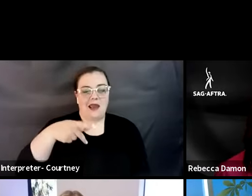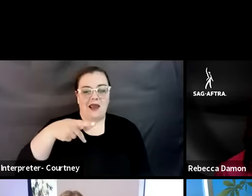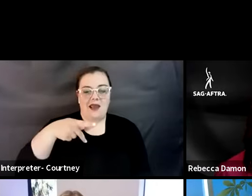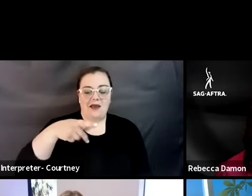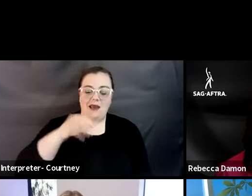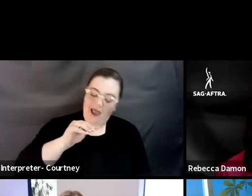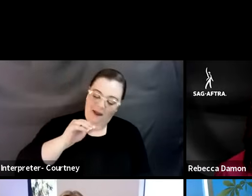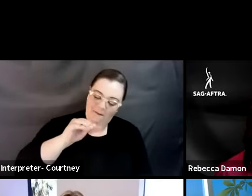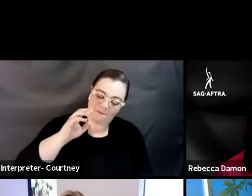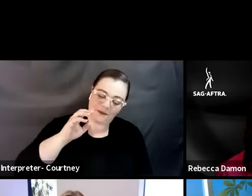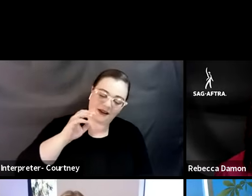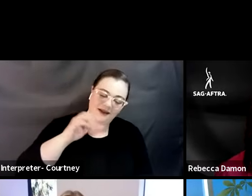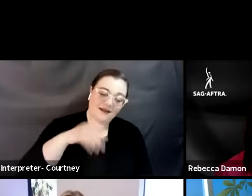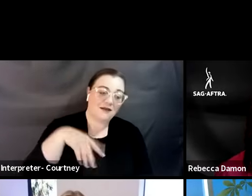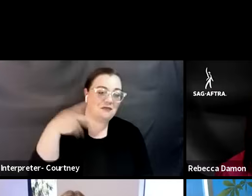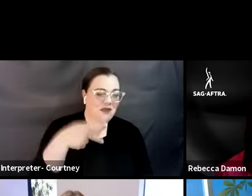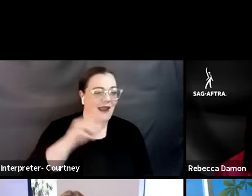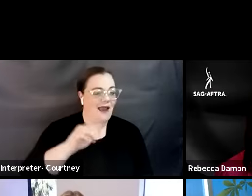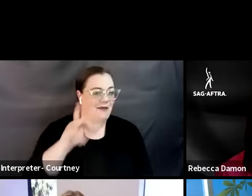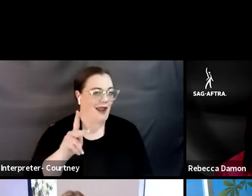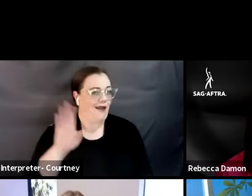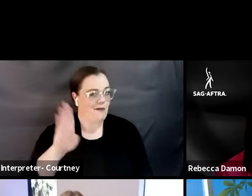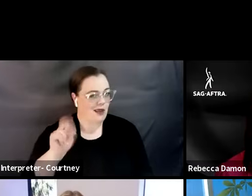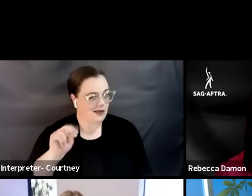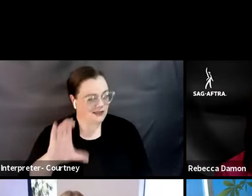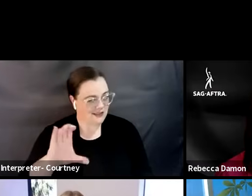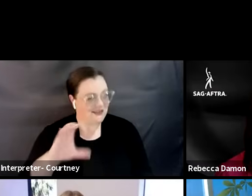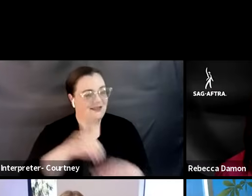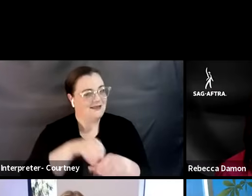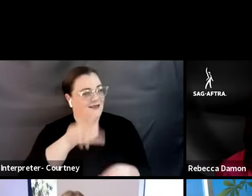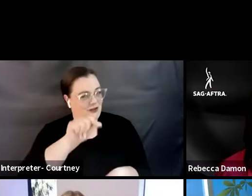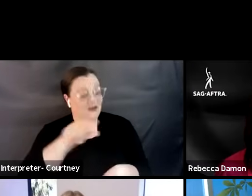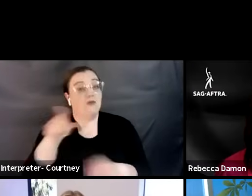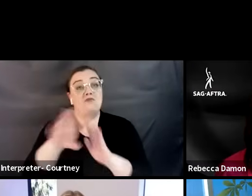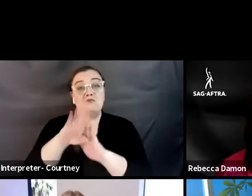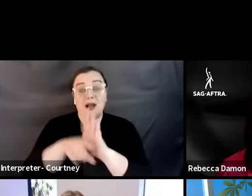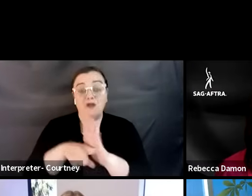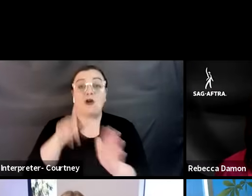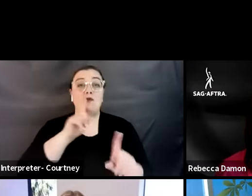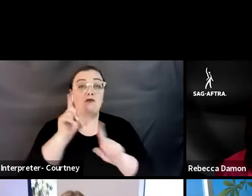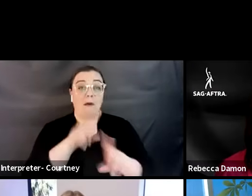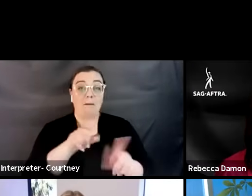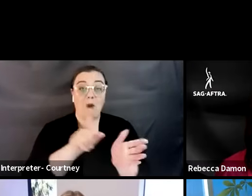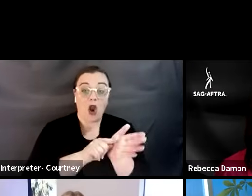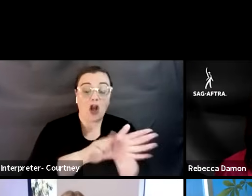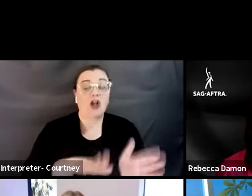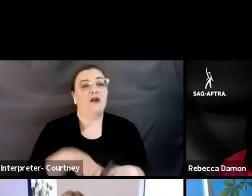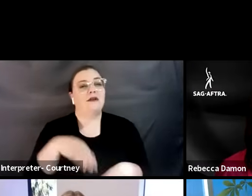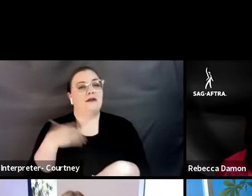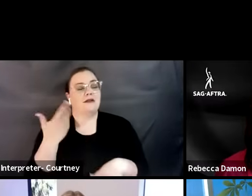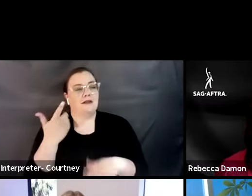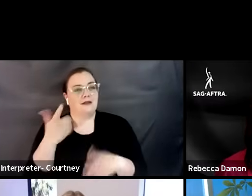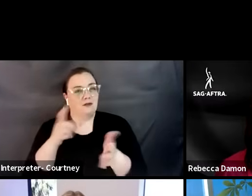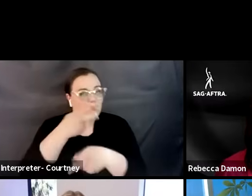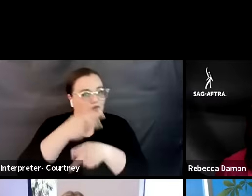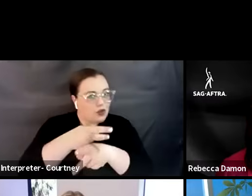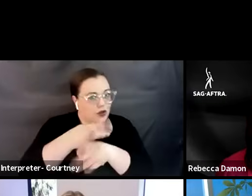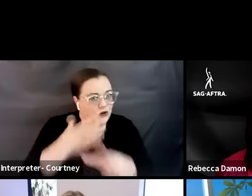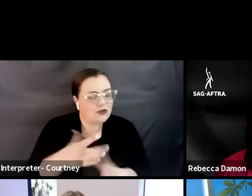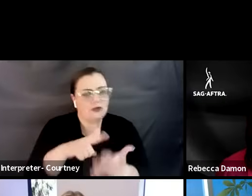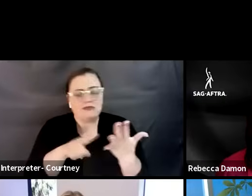than a decade. Jennifer has a background as a reporter, editor, and producer. So an awesome, awesome panel here